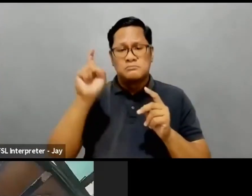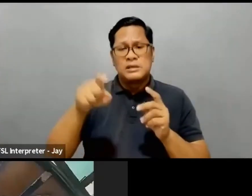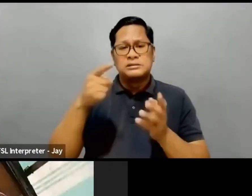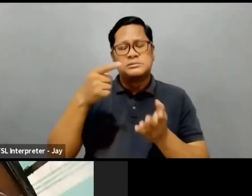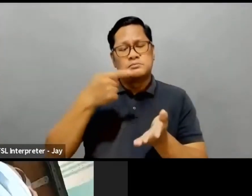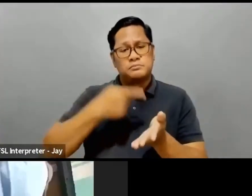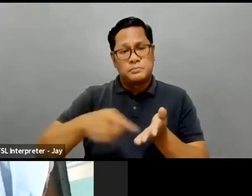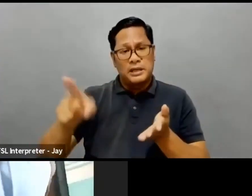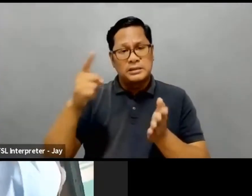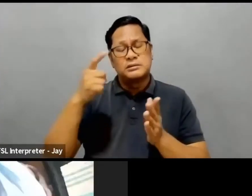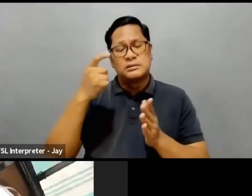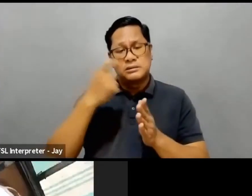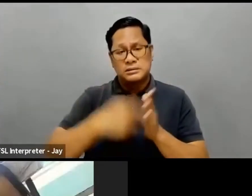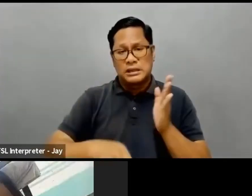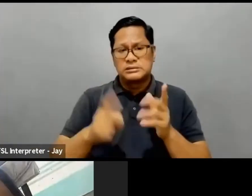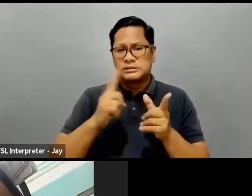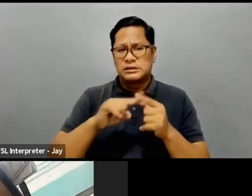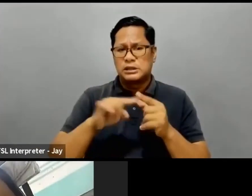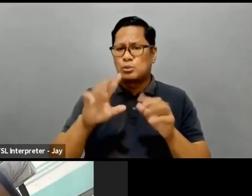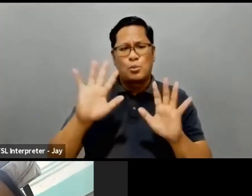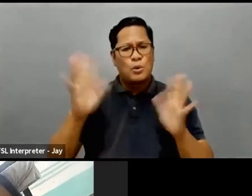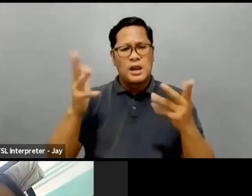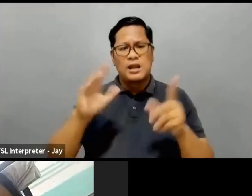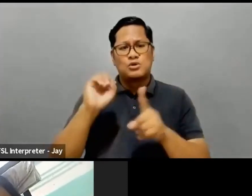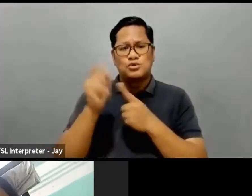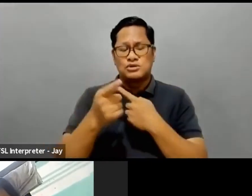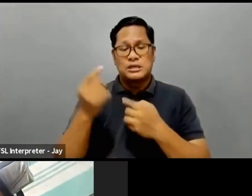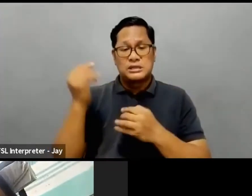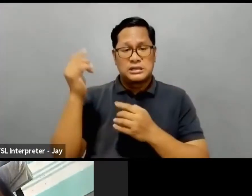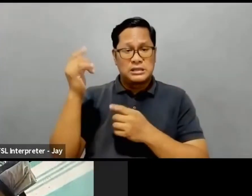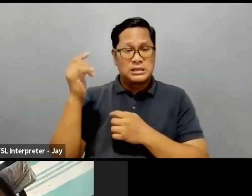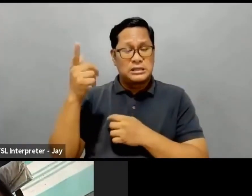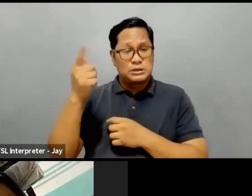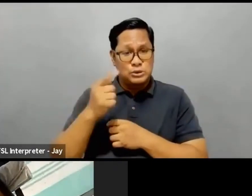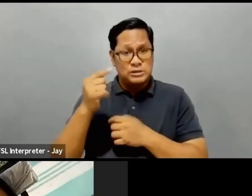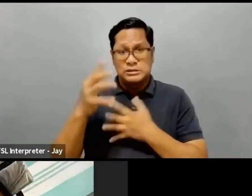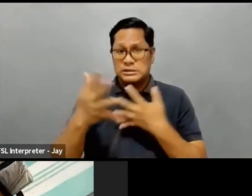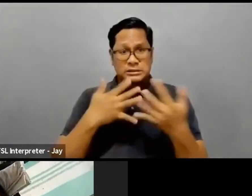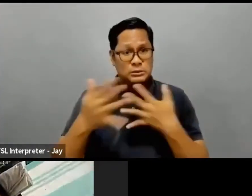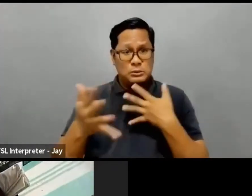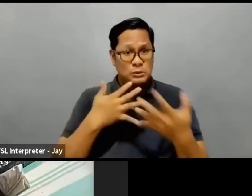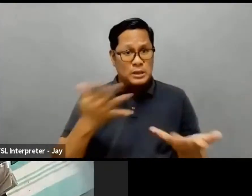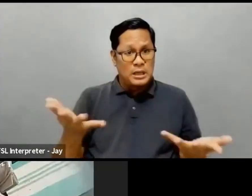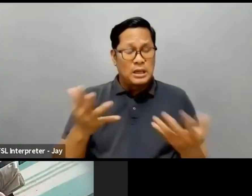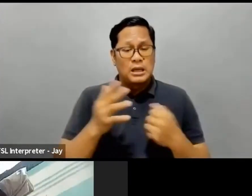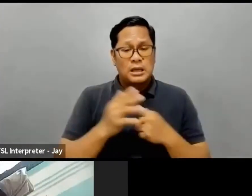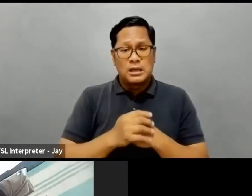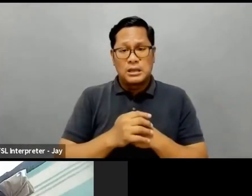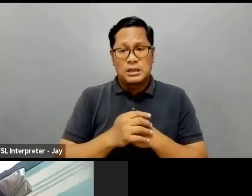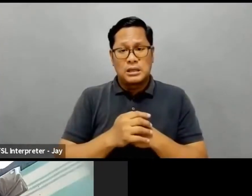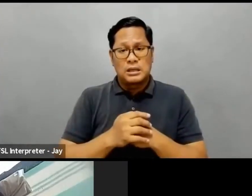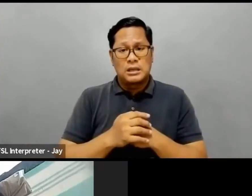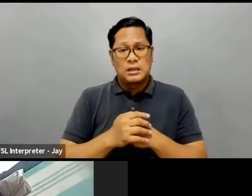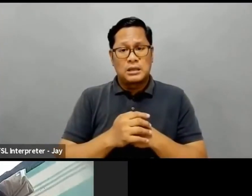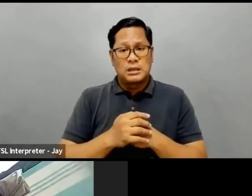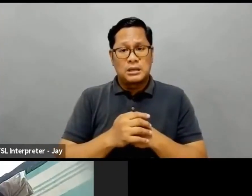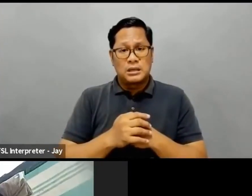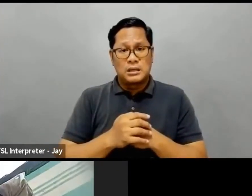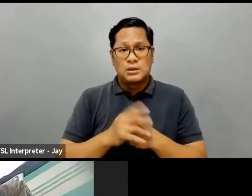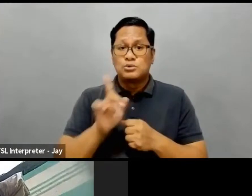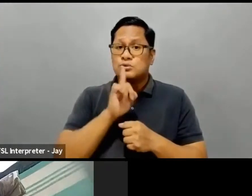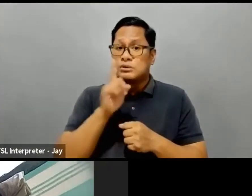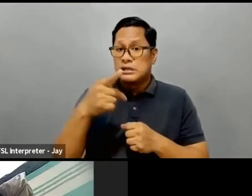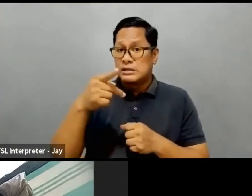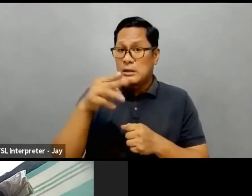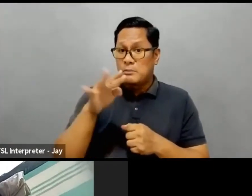na sila magbibigyan ng social insurance payments. Kasi either way, even because the PhilHealth premiums are in a